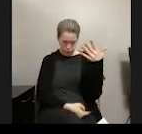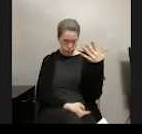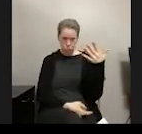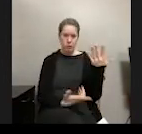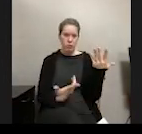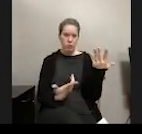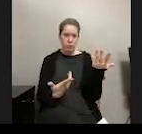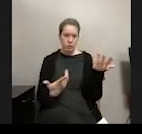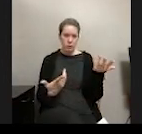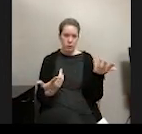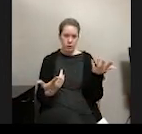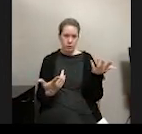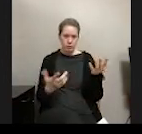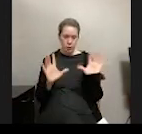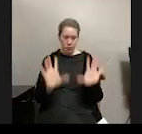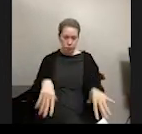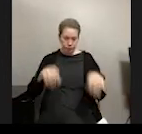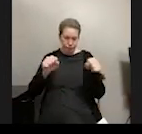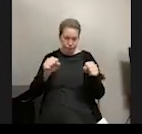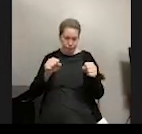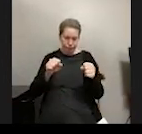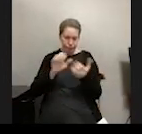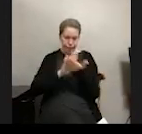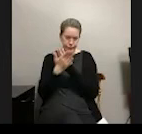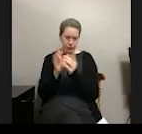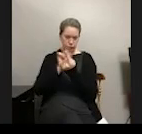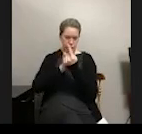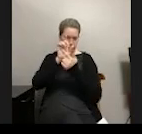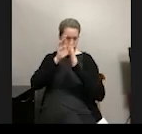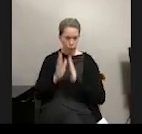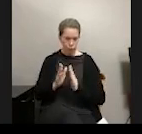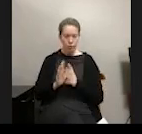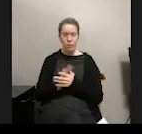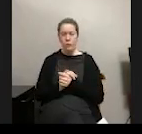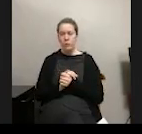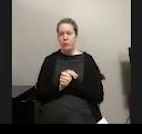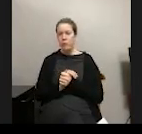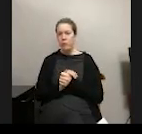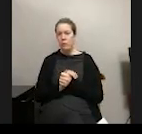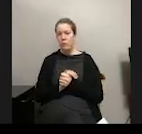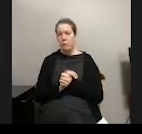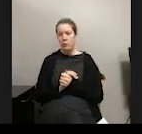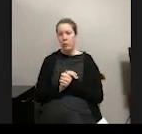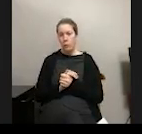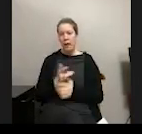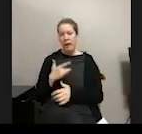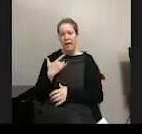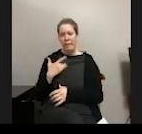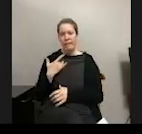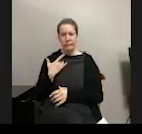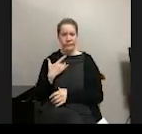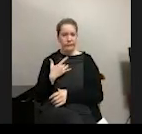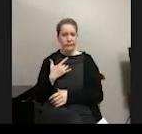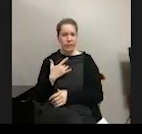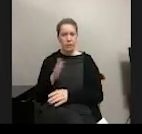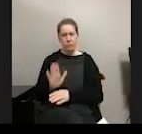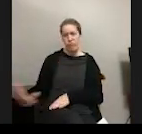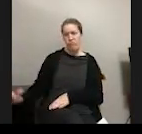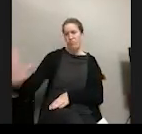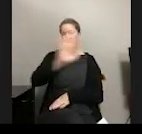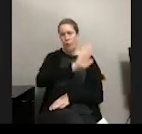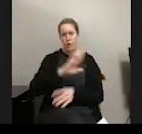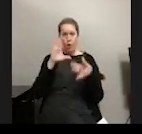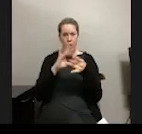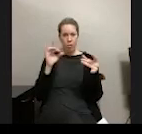might not sort of take on that work. But I think, I mean, this has been incredibly useful just hearing all the comments from everybody, like just